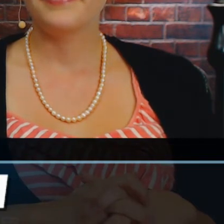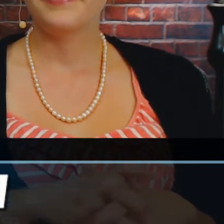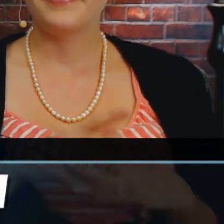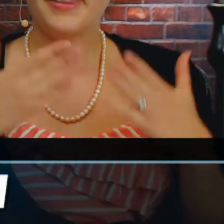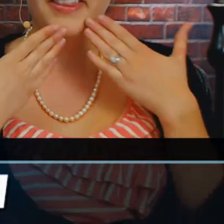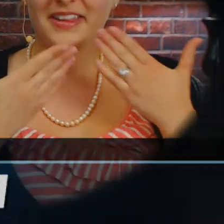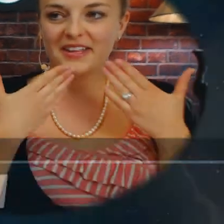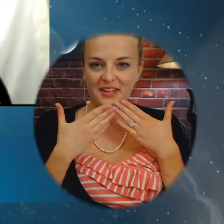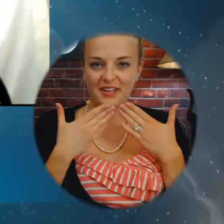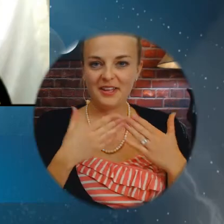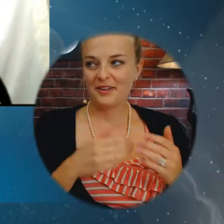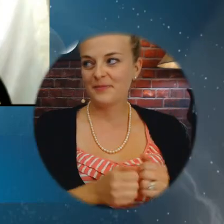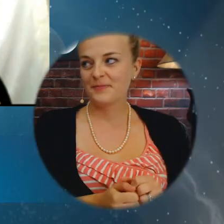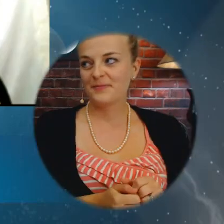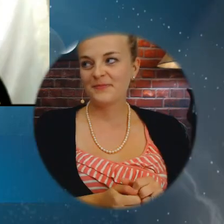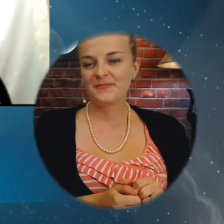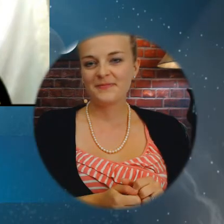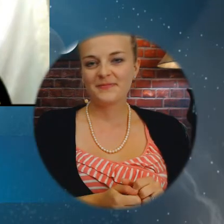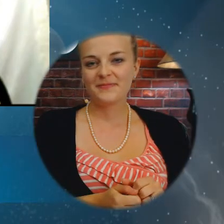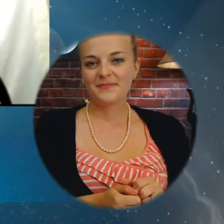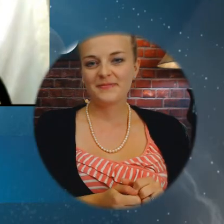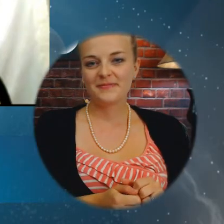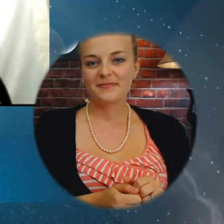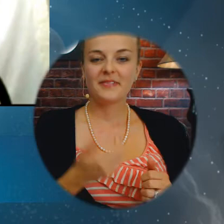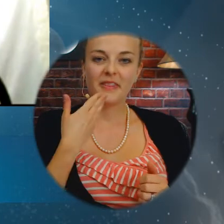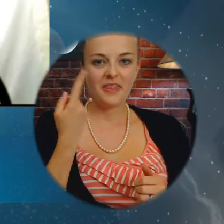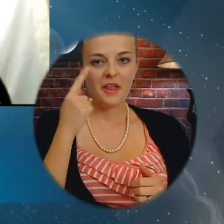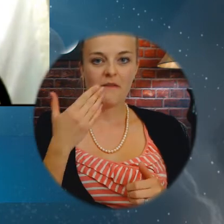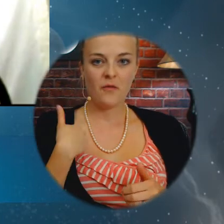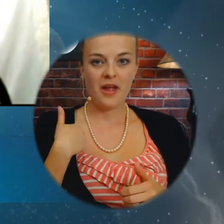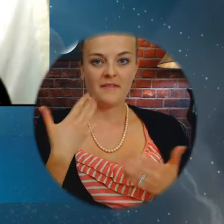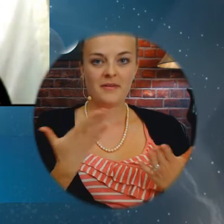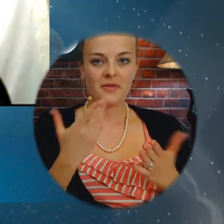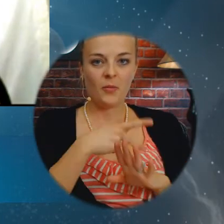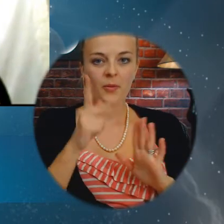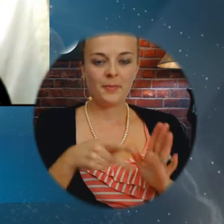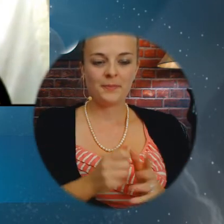for being here at Category 5 Technology TV. Thanks for having me tonight.